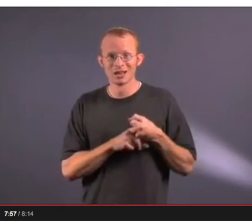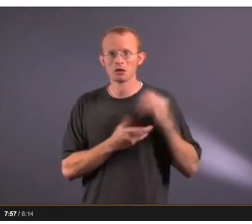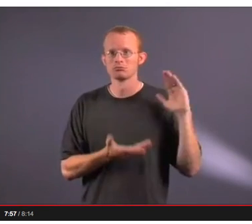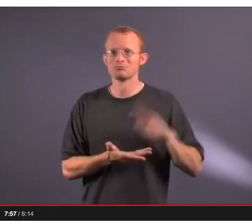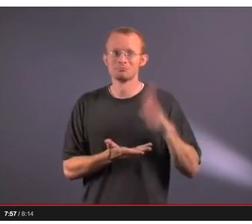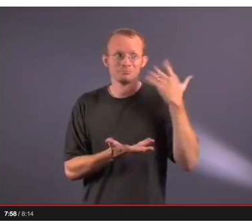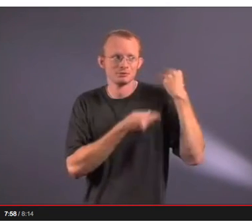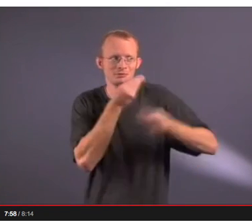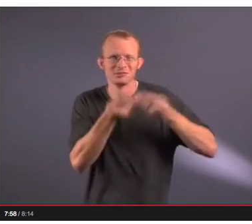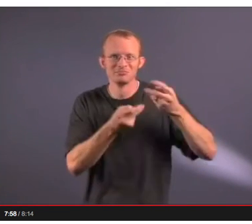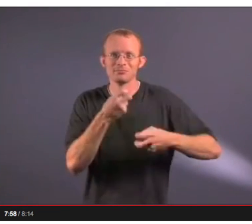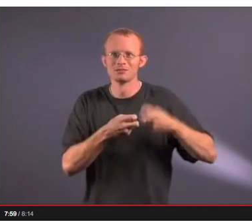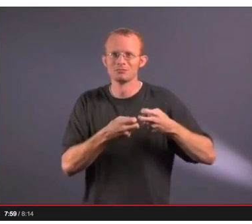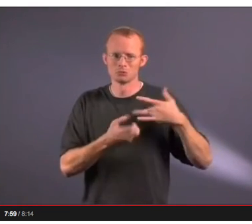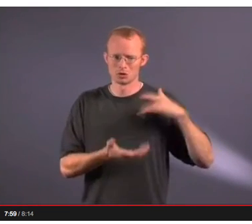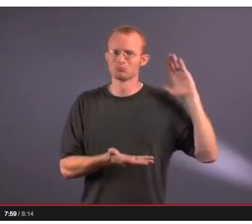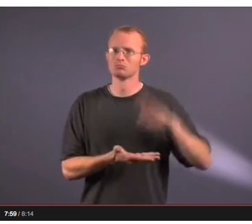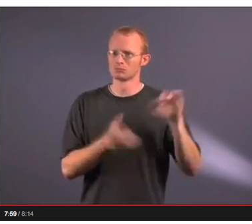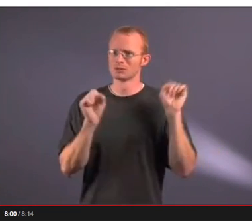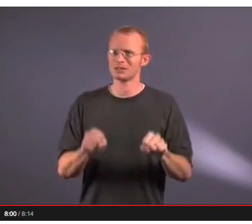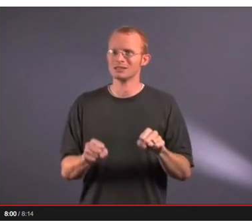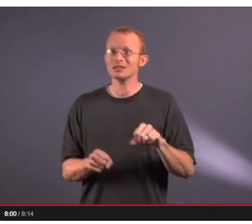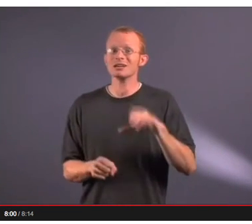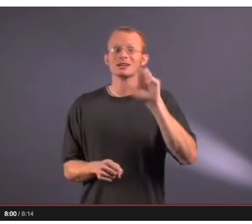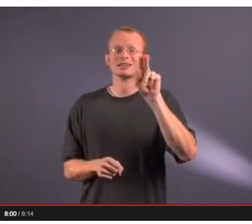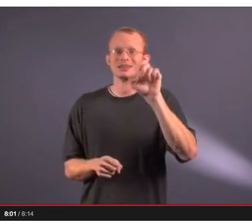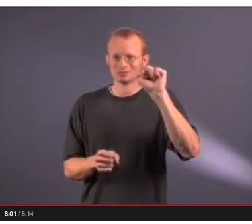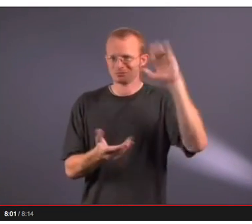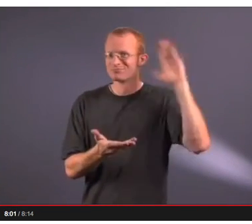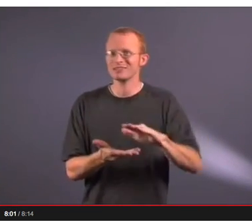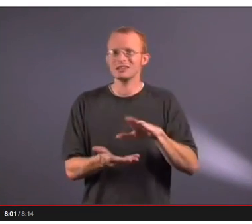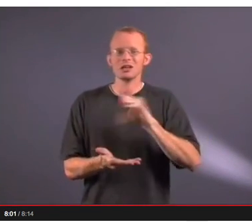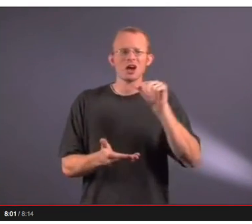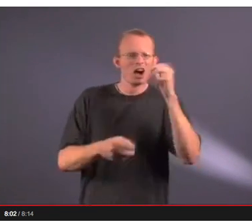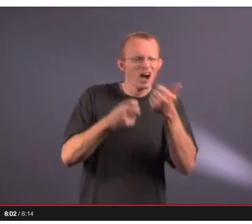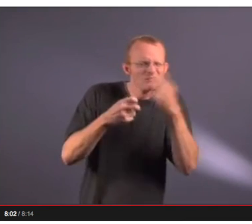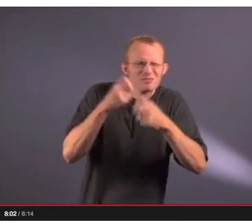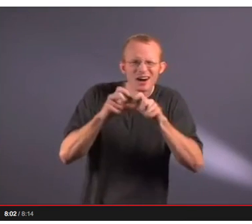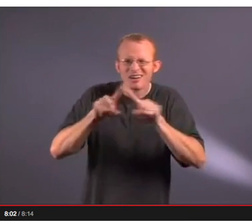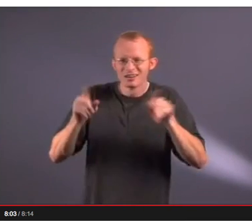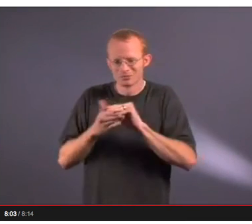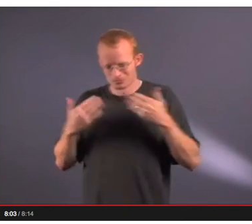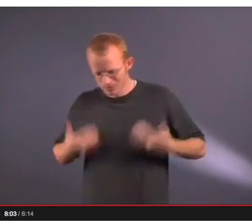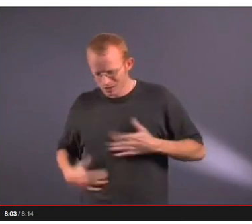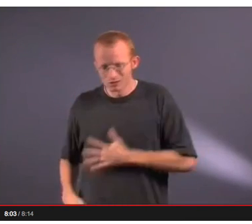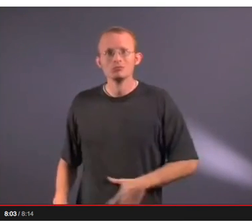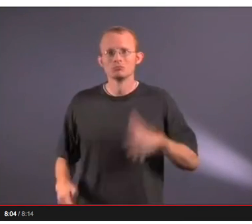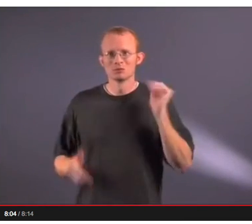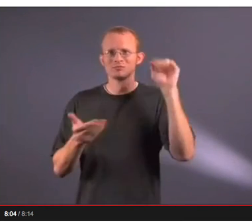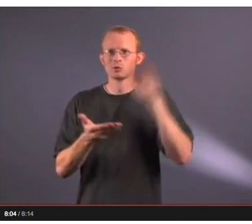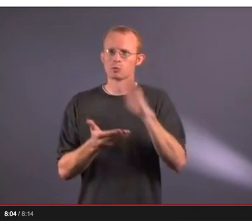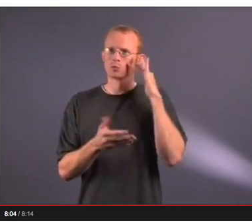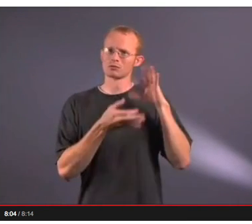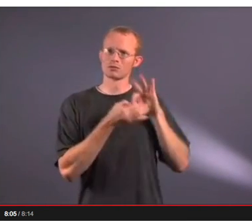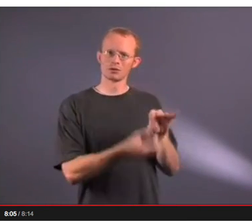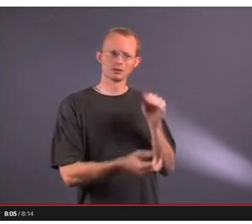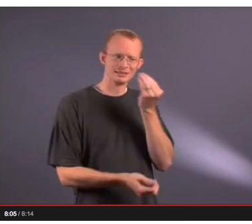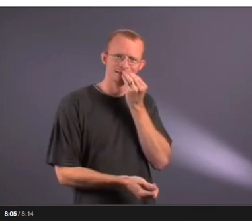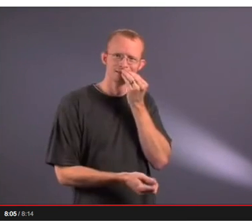bit brighter, your body a little bit healthier. It'll lessen the problems that you might have throughout your life, all the health